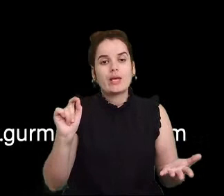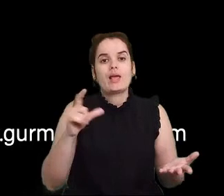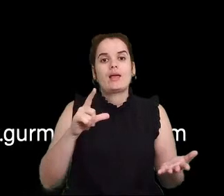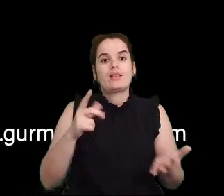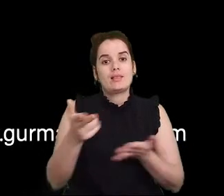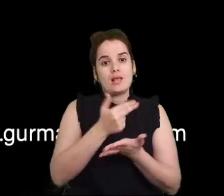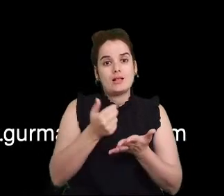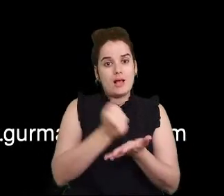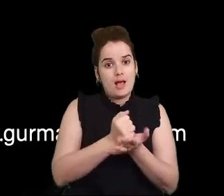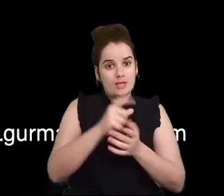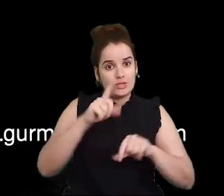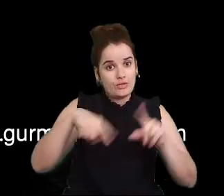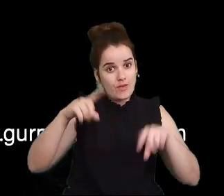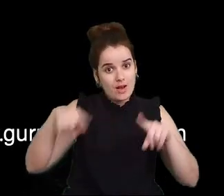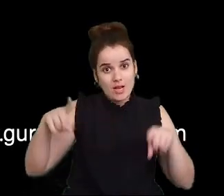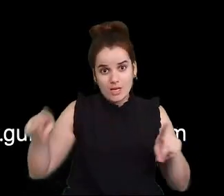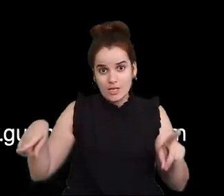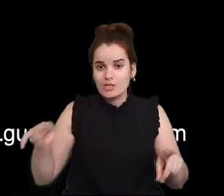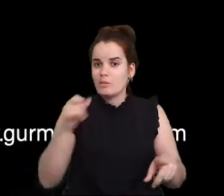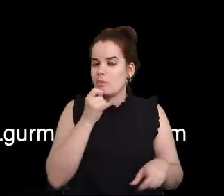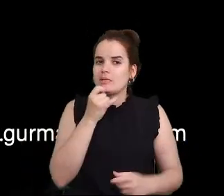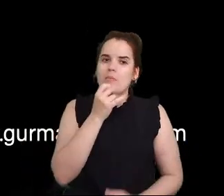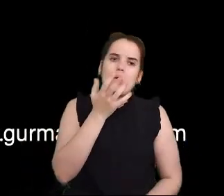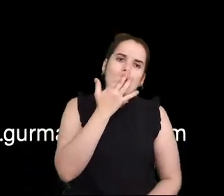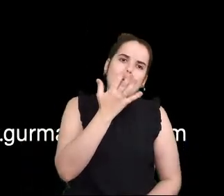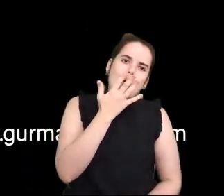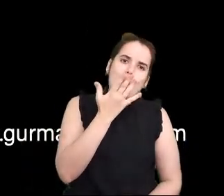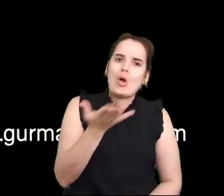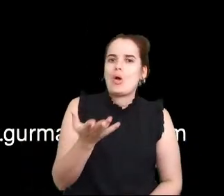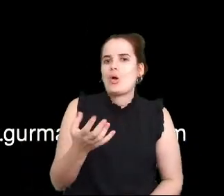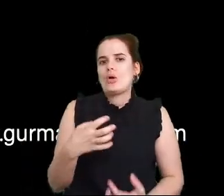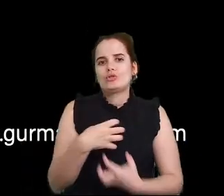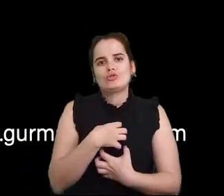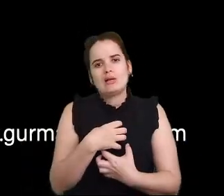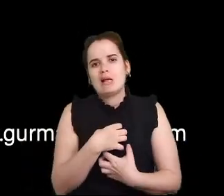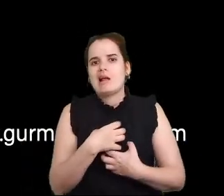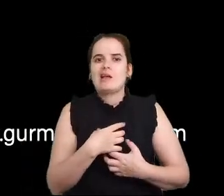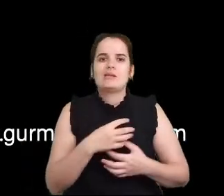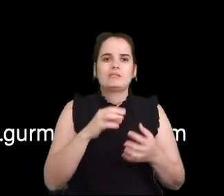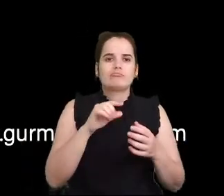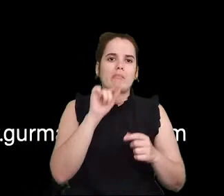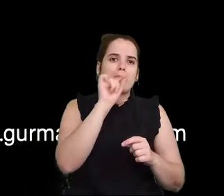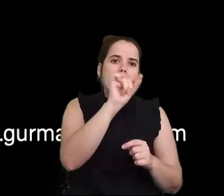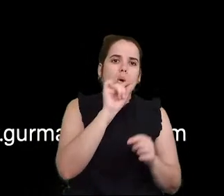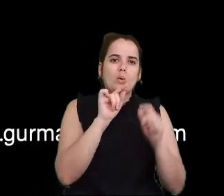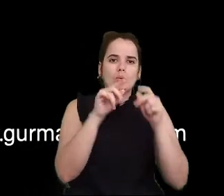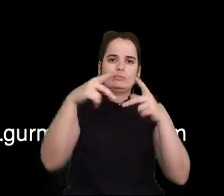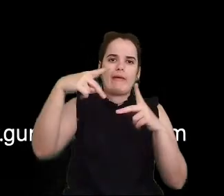use dots and you can use rectangles and you can, like, you know, it's giving me all these